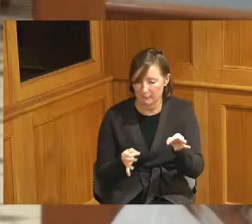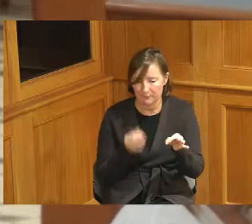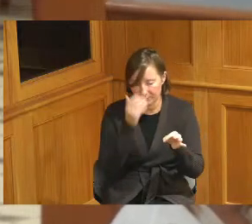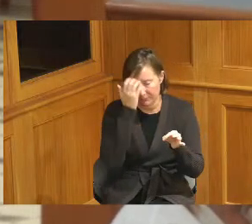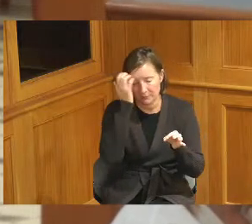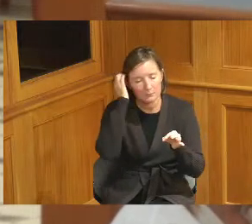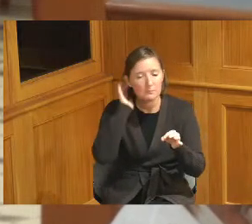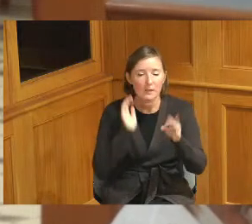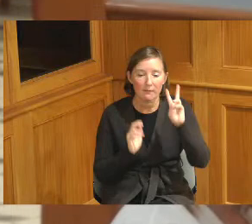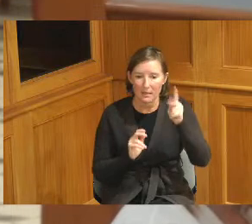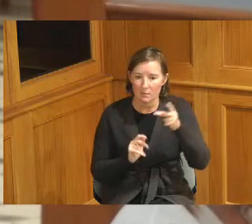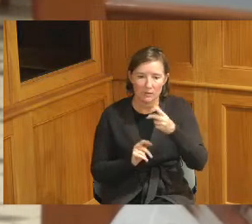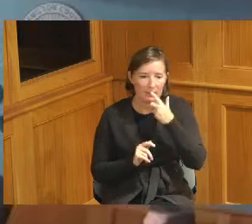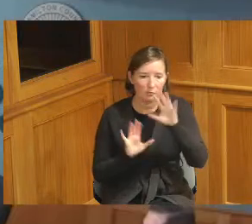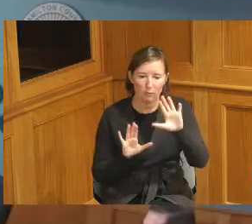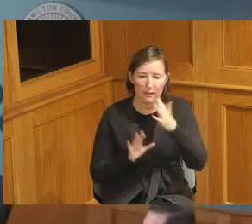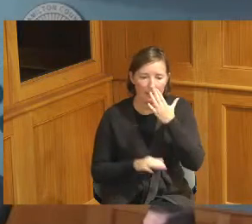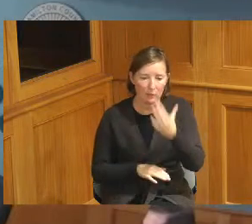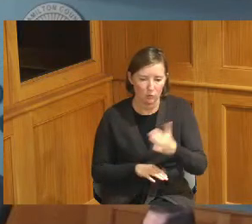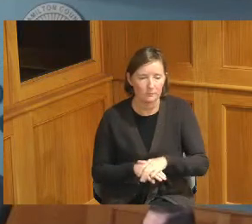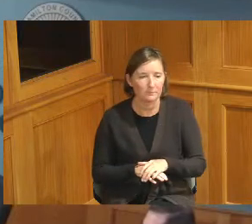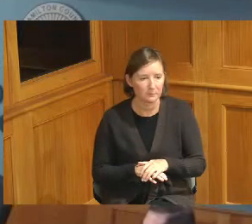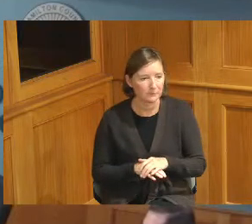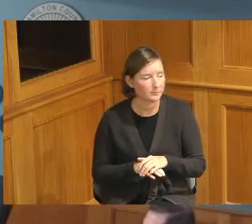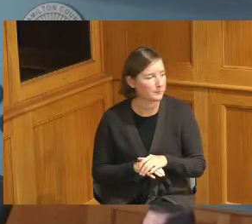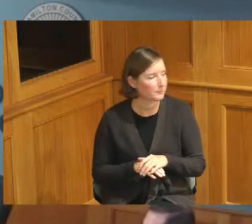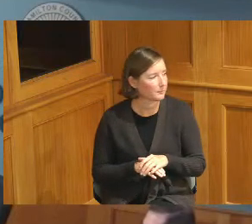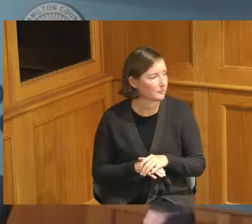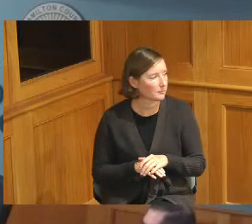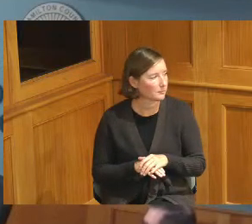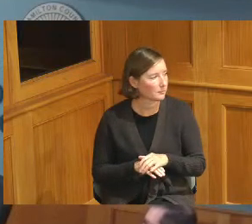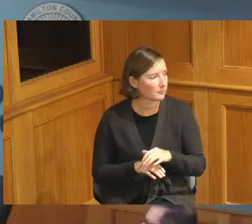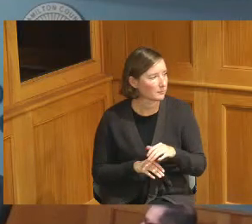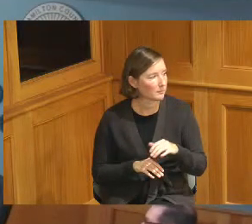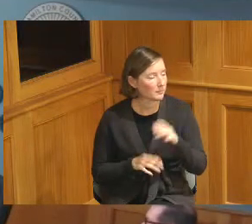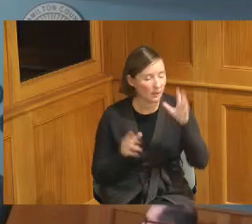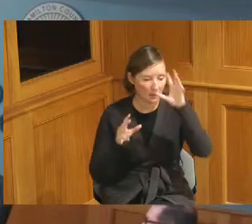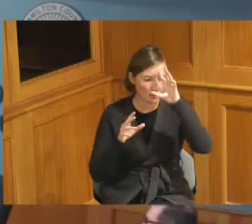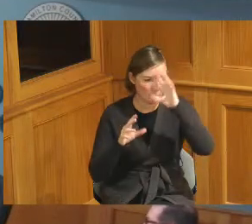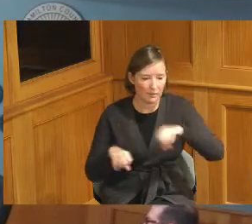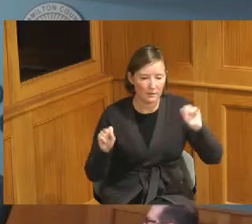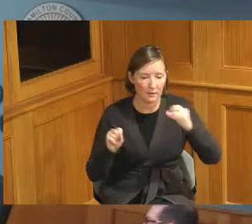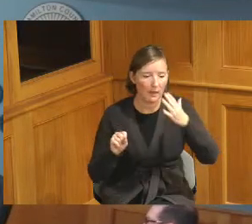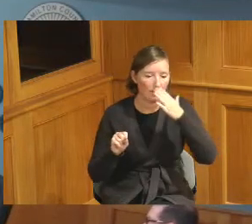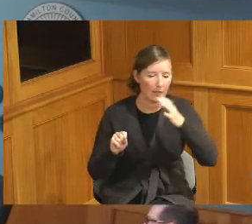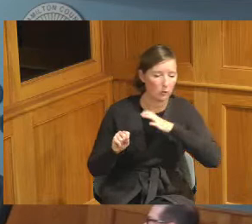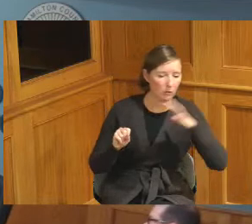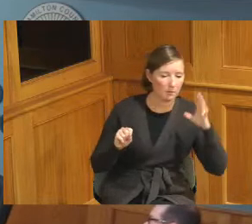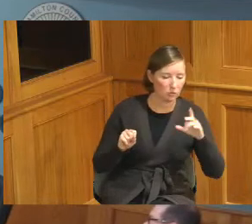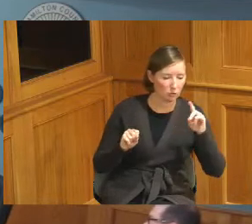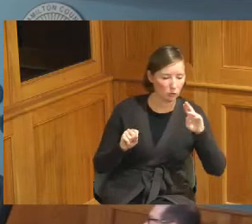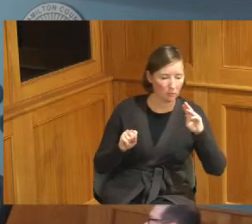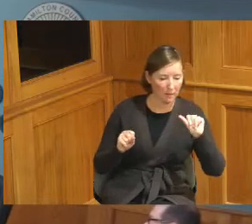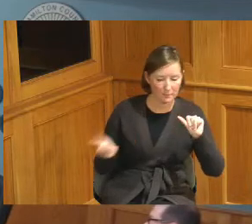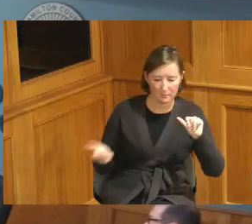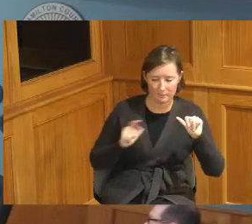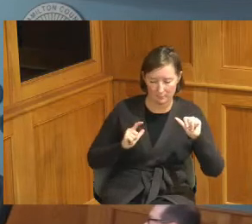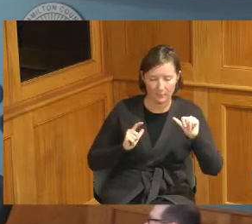Okay. Yeah. All right. Great. Thank you. Thank you, Commissioner Dumas. Thank you. Thank you for your